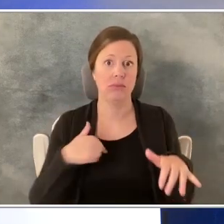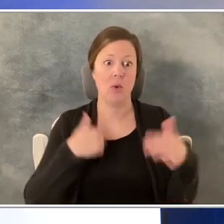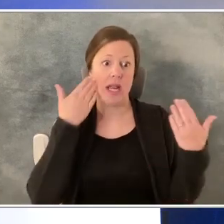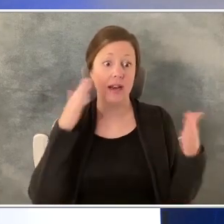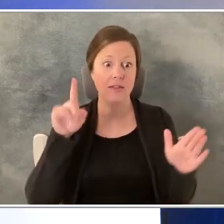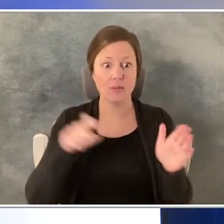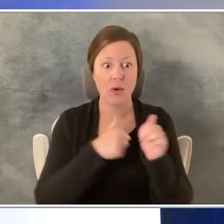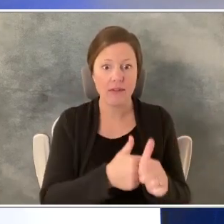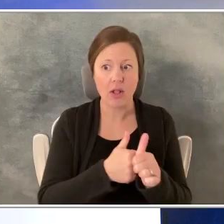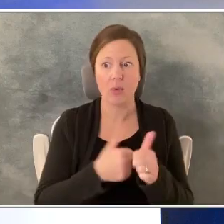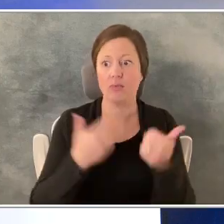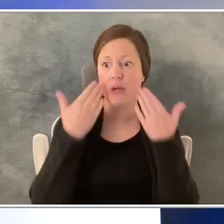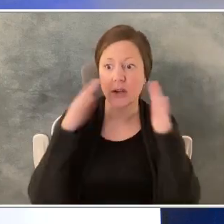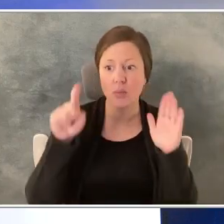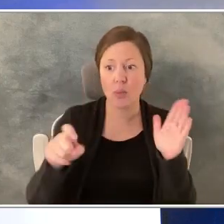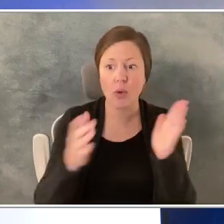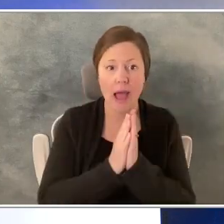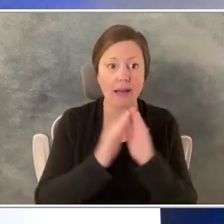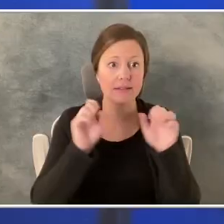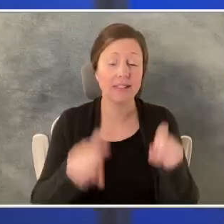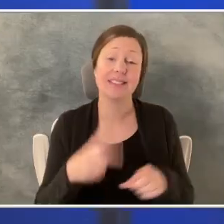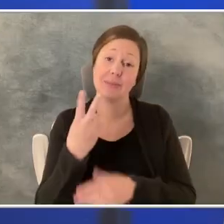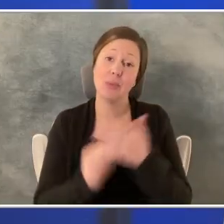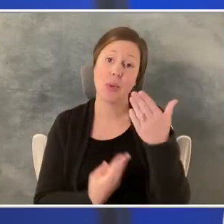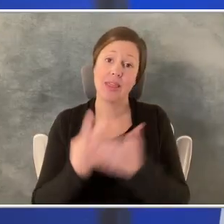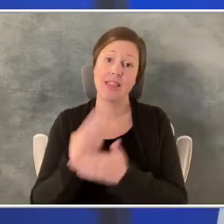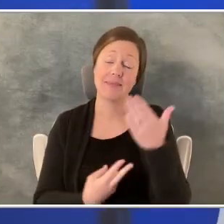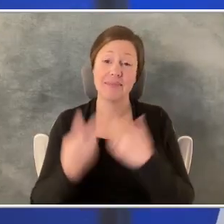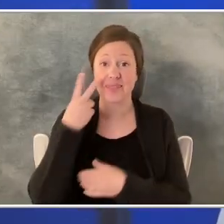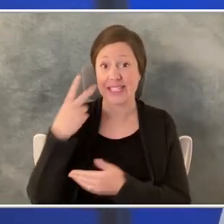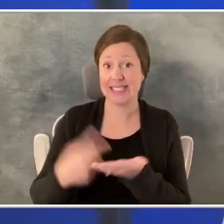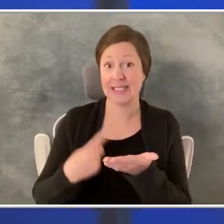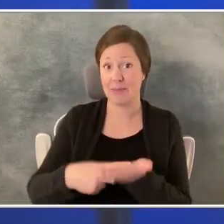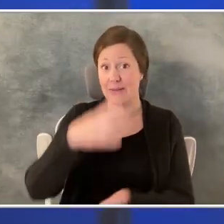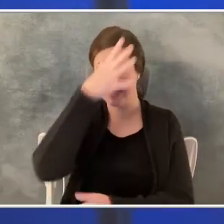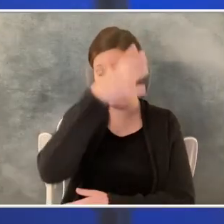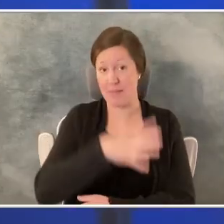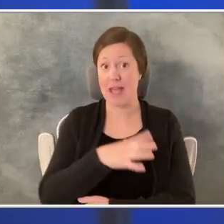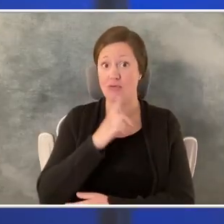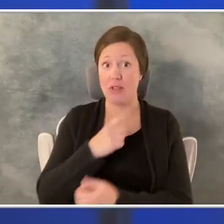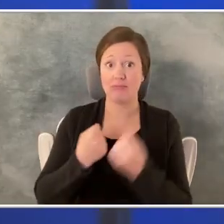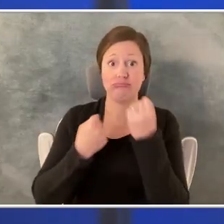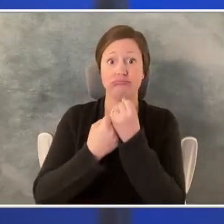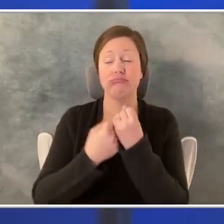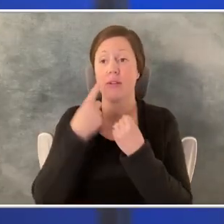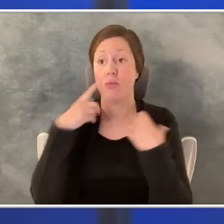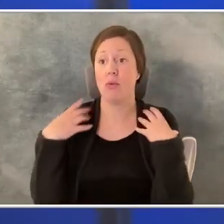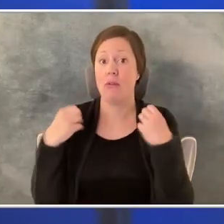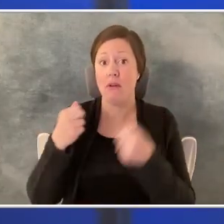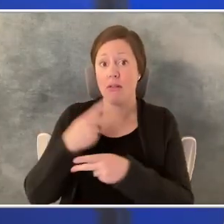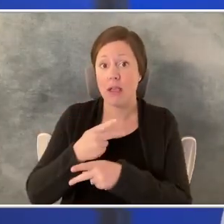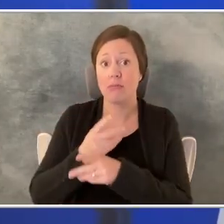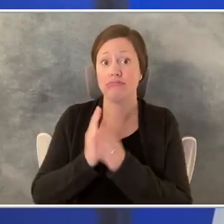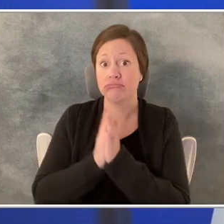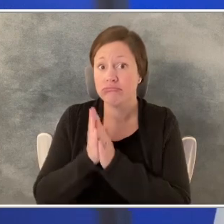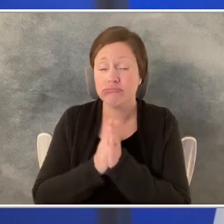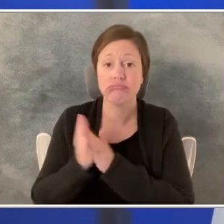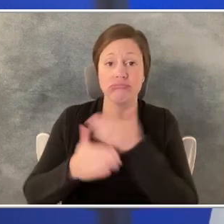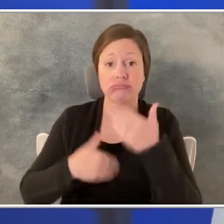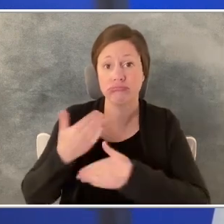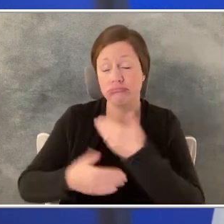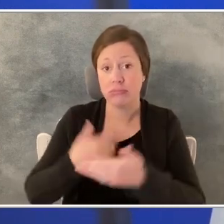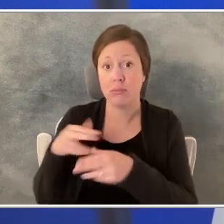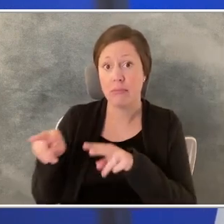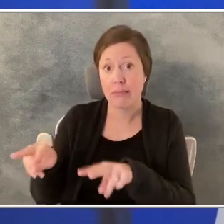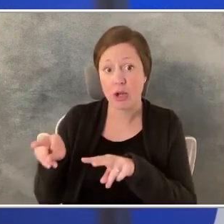get it tested? Both. Okay. So I do see men like Chris who are very strong advocates for their health care. They monitor their PSA, they stay on top of it, and they're